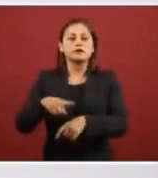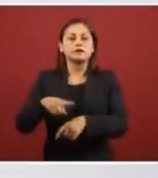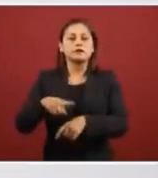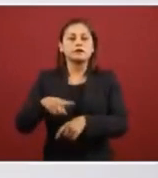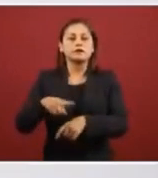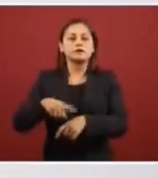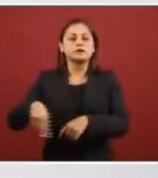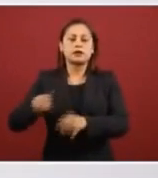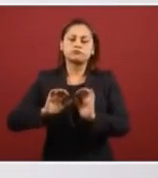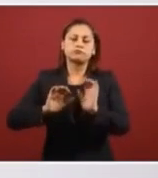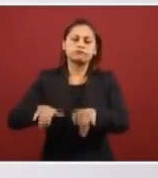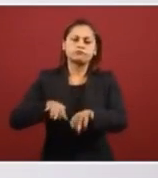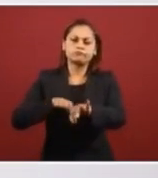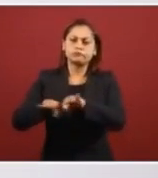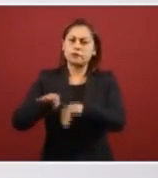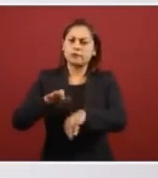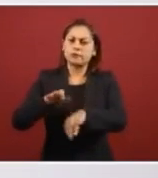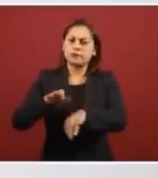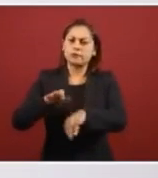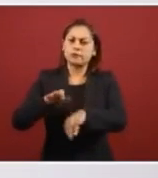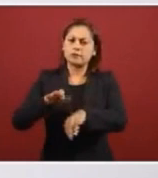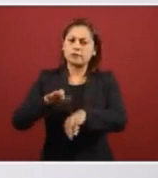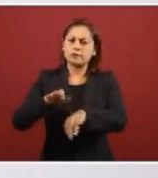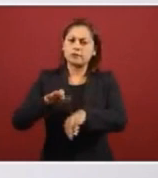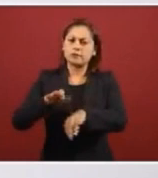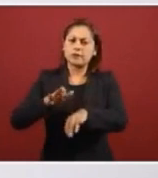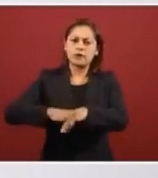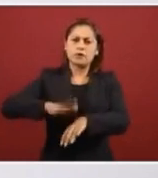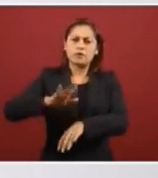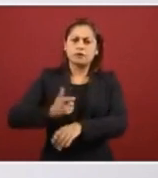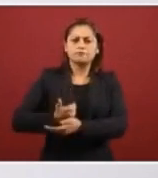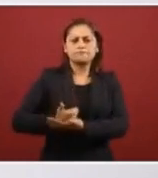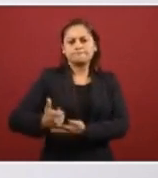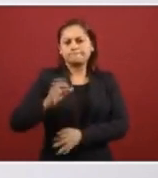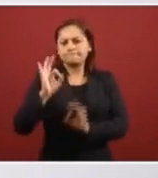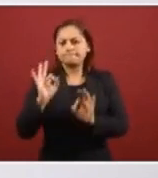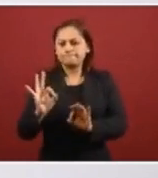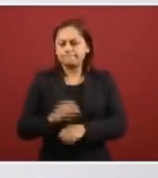enough jobs in good salaries